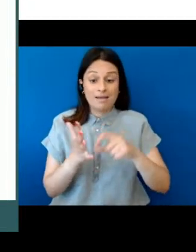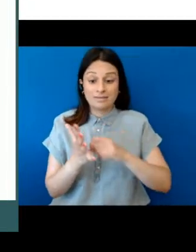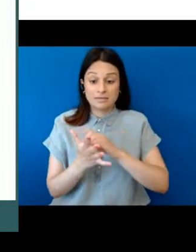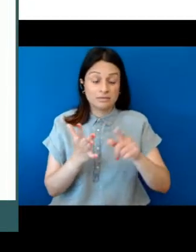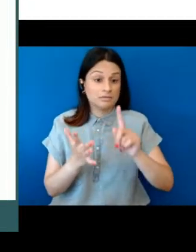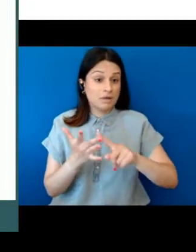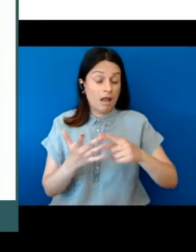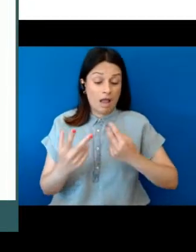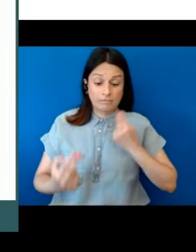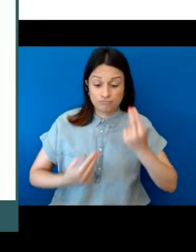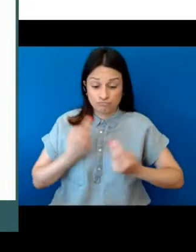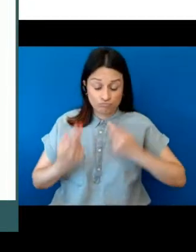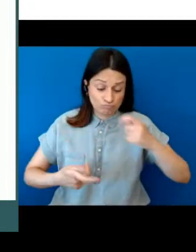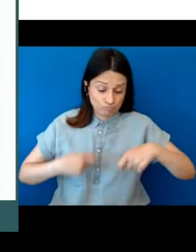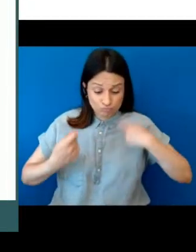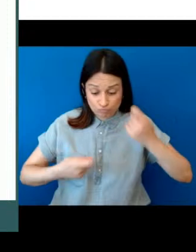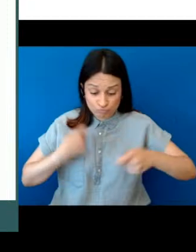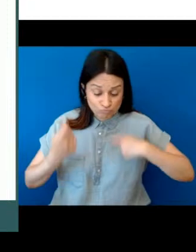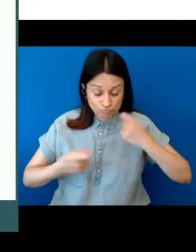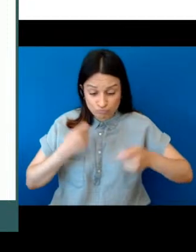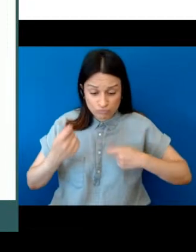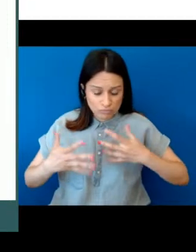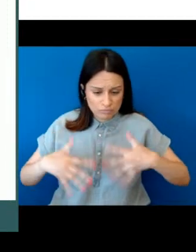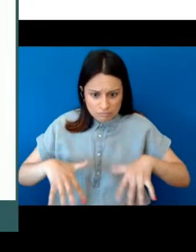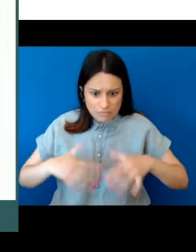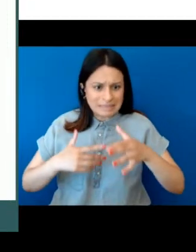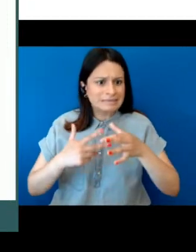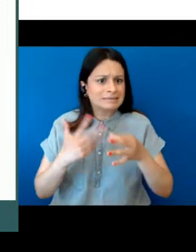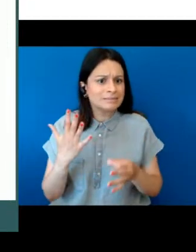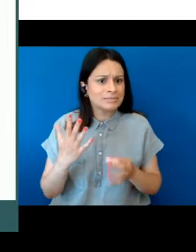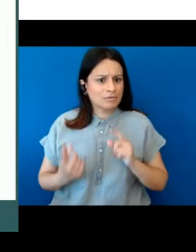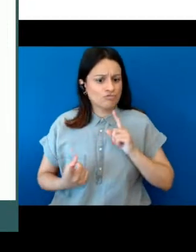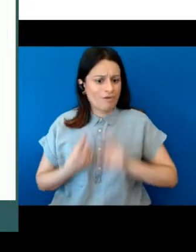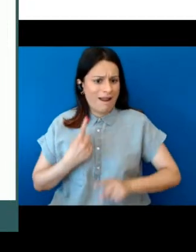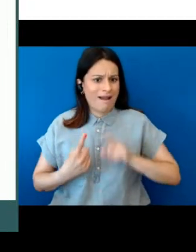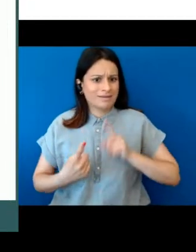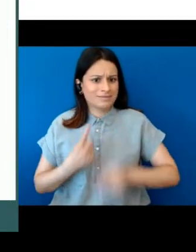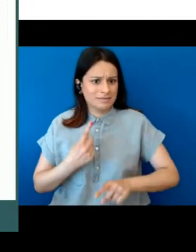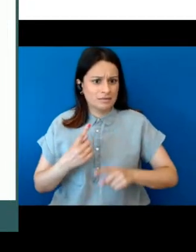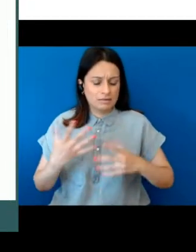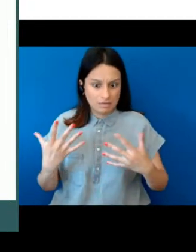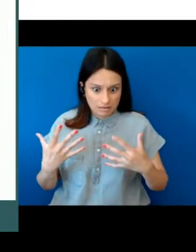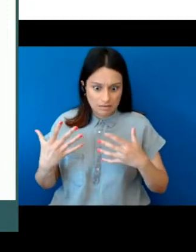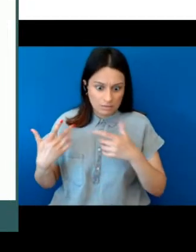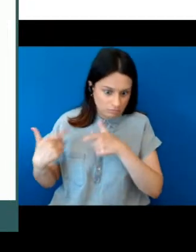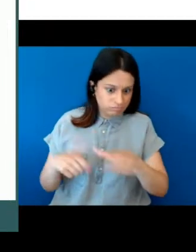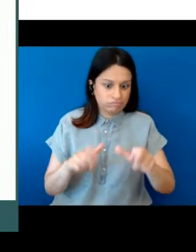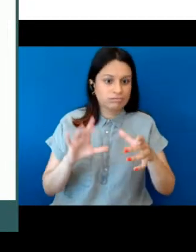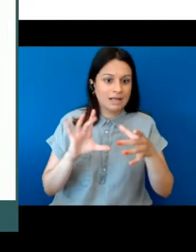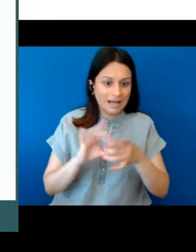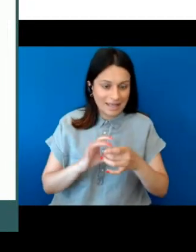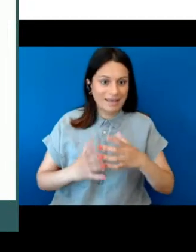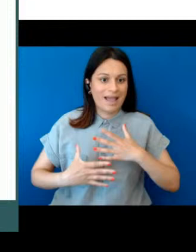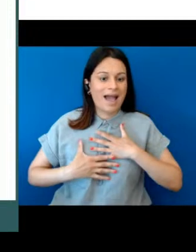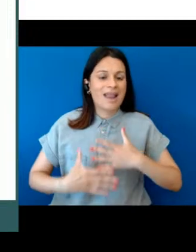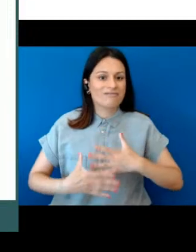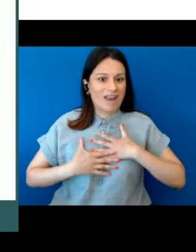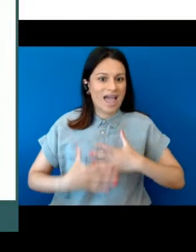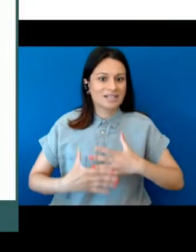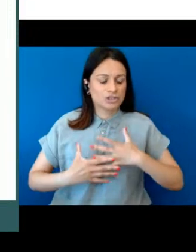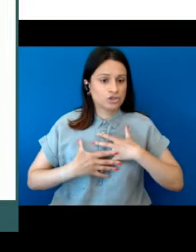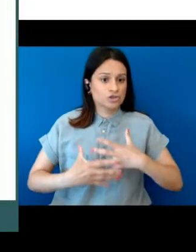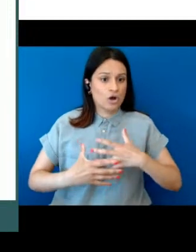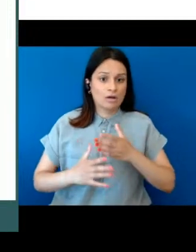develops symptoms of allergy with symptoms completely consistent with anaphylaxis. He goes to A&E,